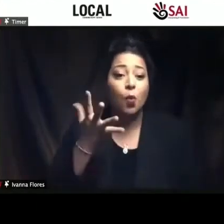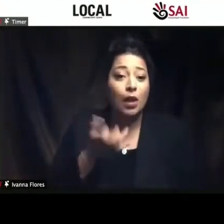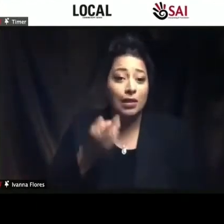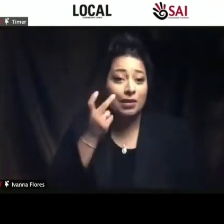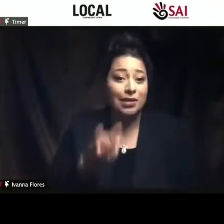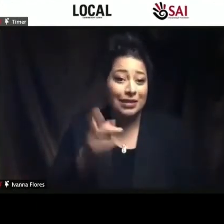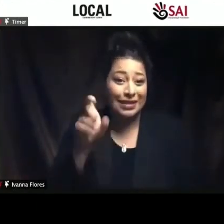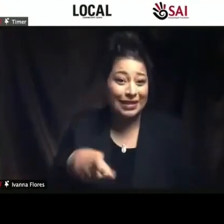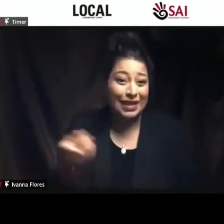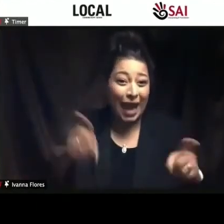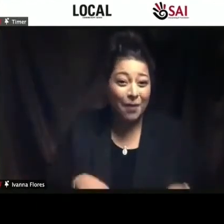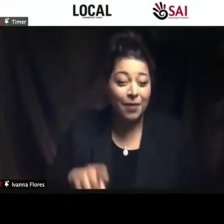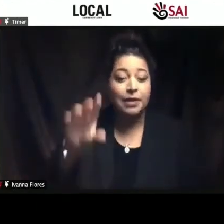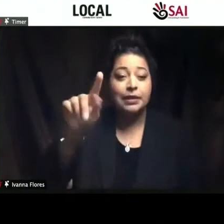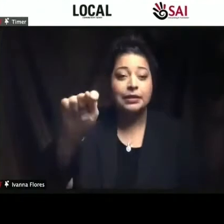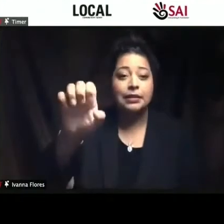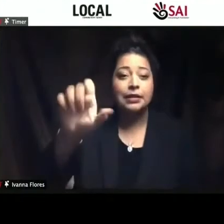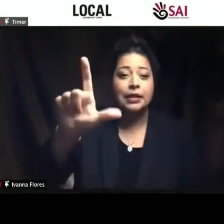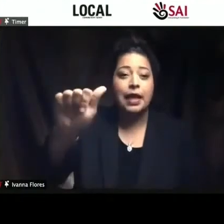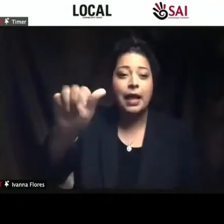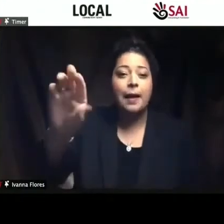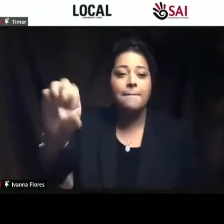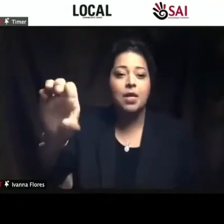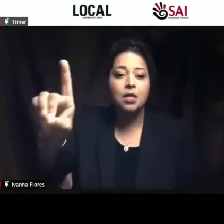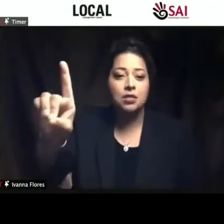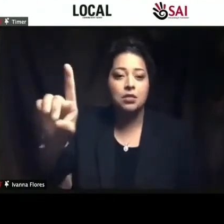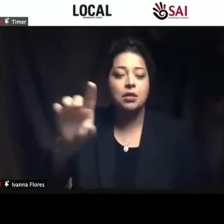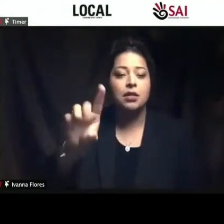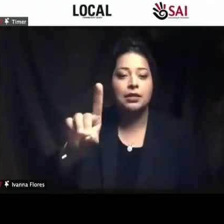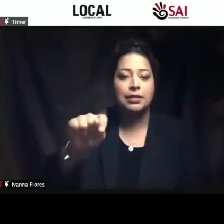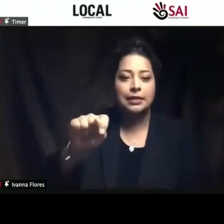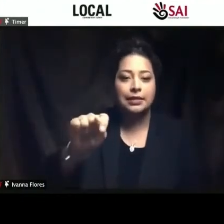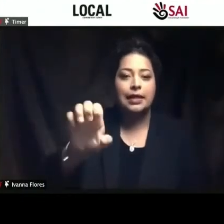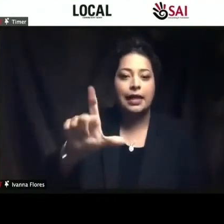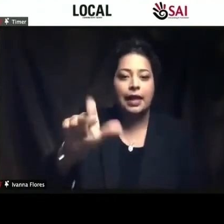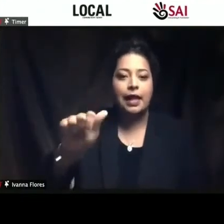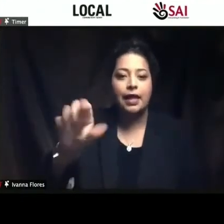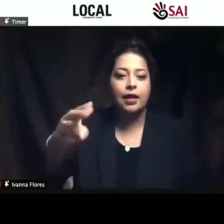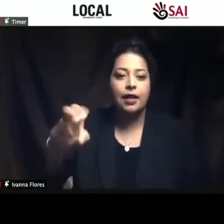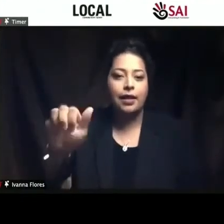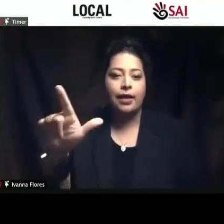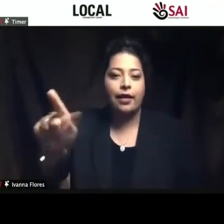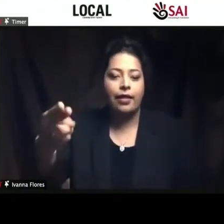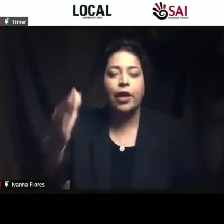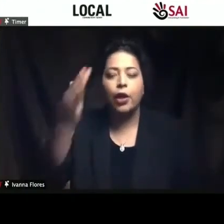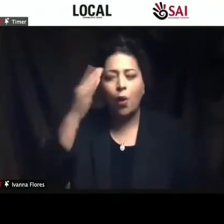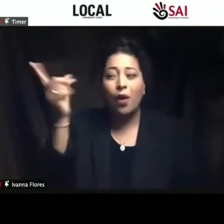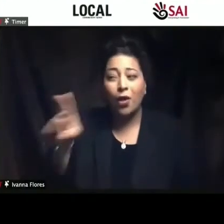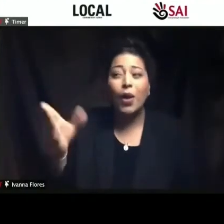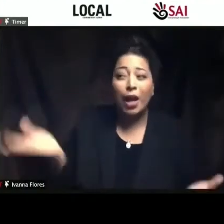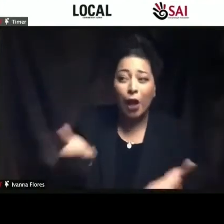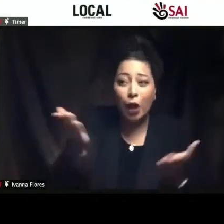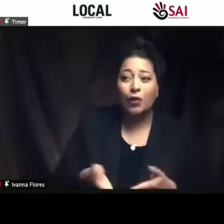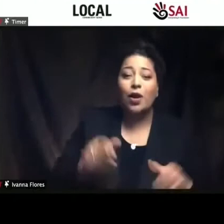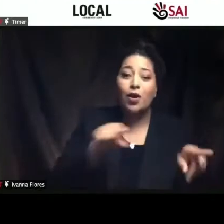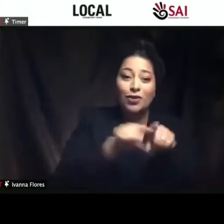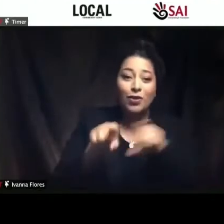is telemed, telehealth, and making sure that someone understood that they are here as well. So thank you so much.